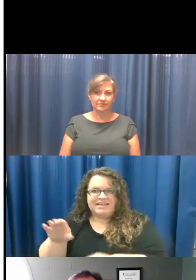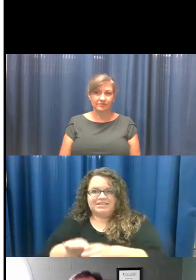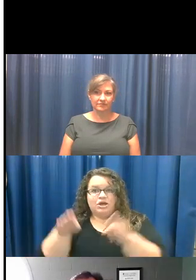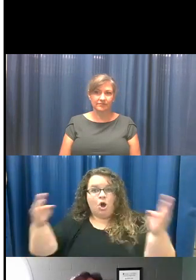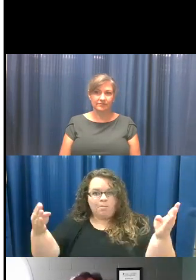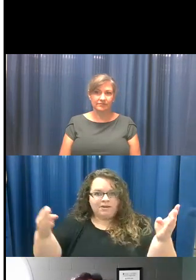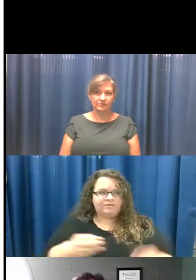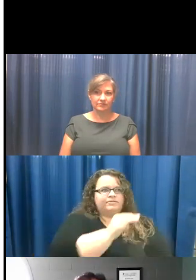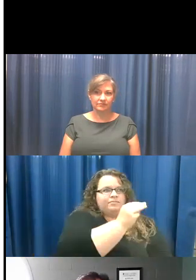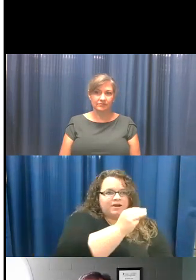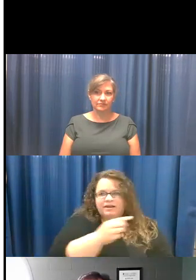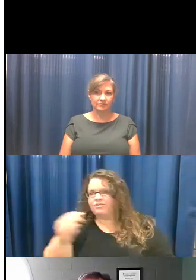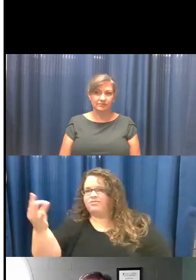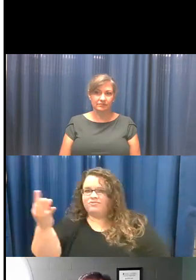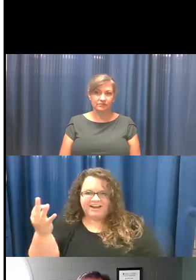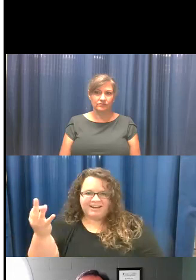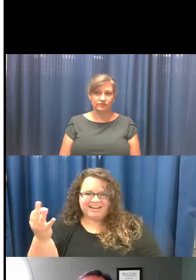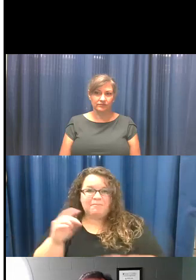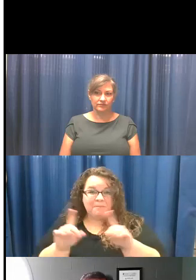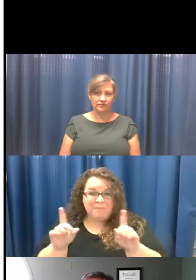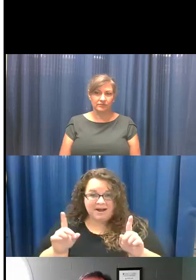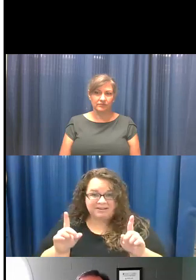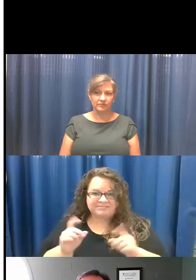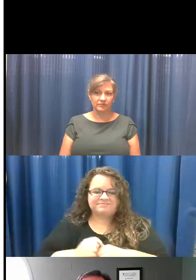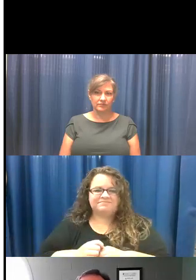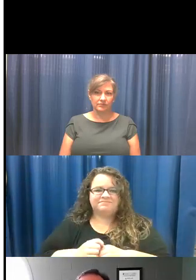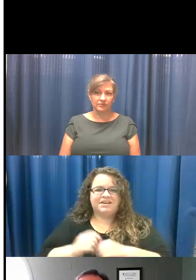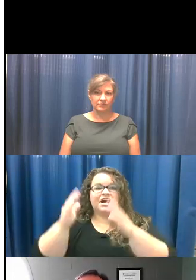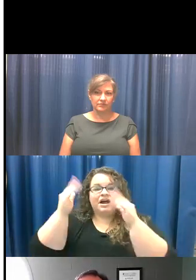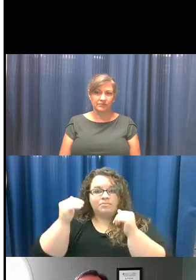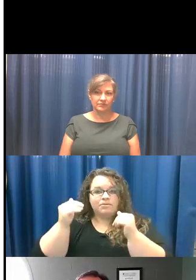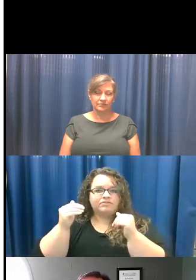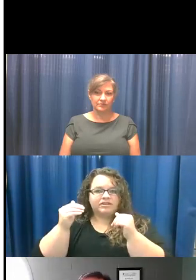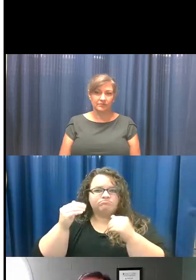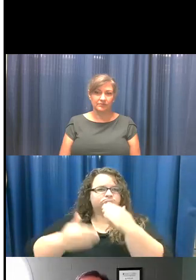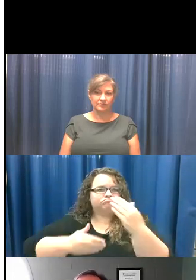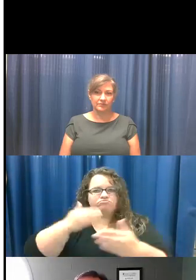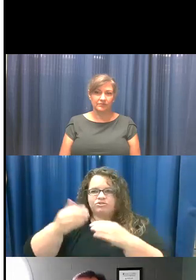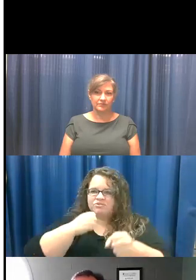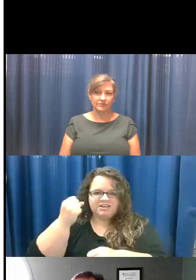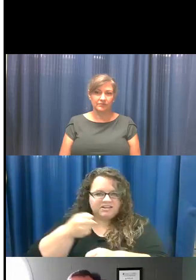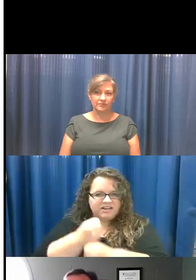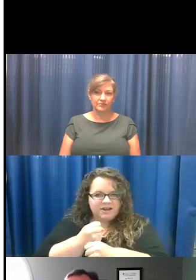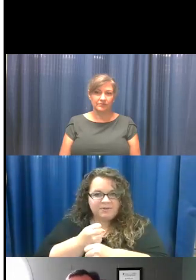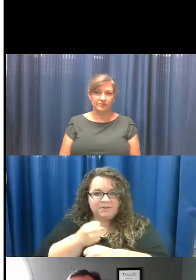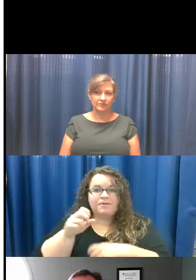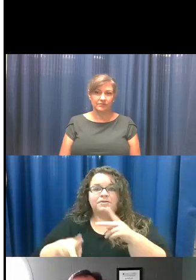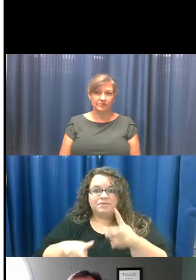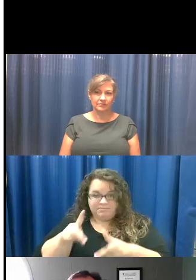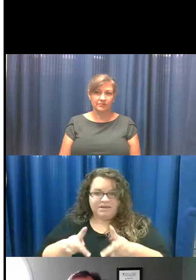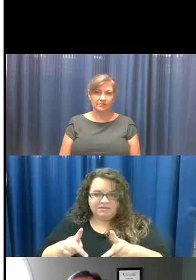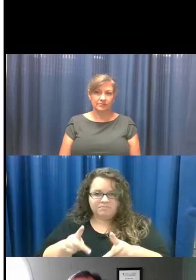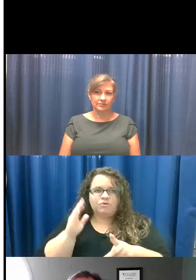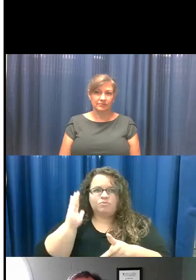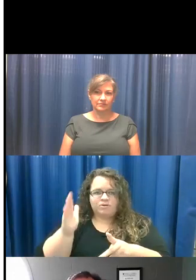through Friday. But I'm hoping that through the course of the year, people will be able to get exactly what they want through